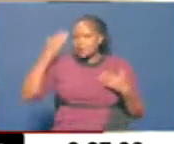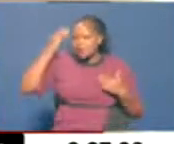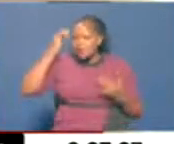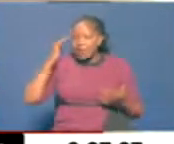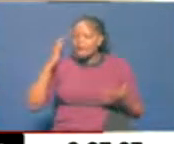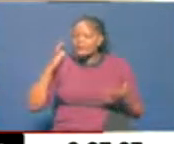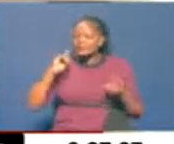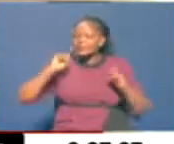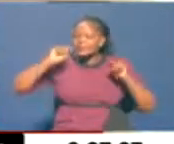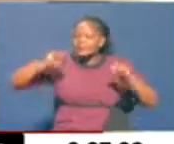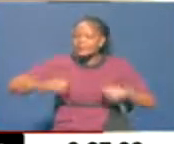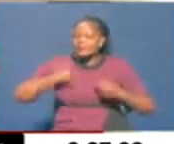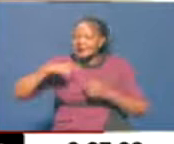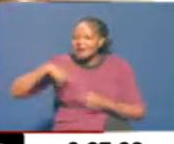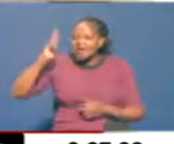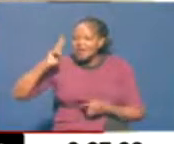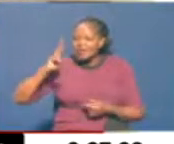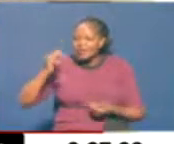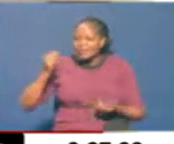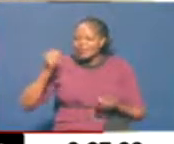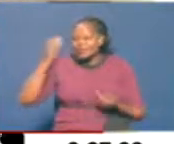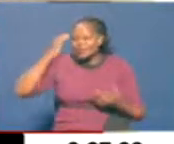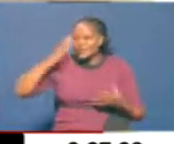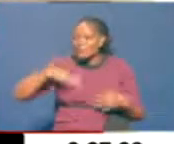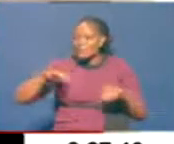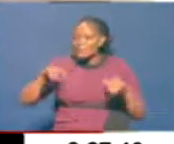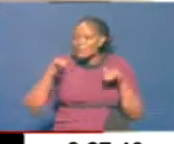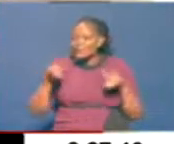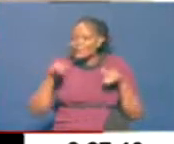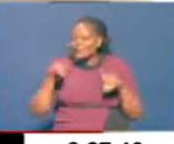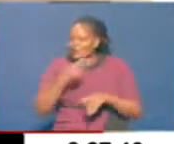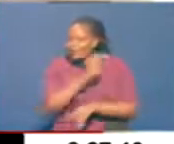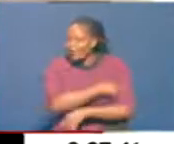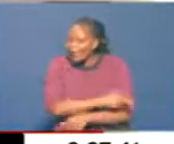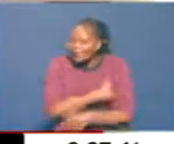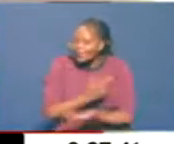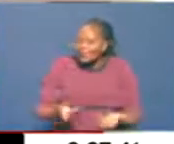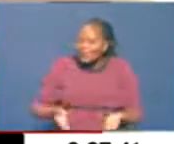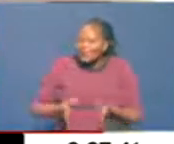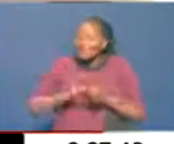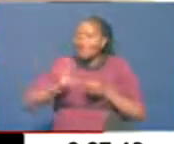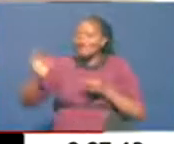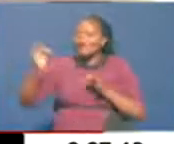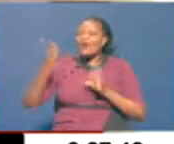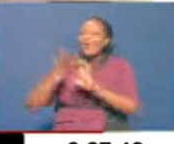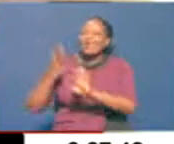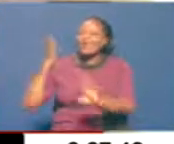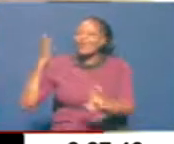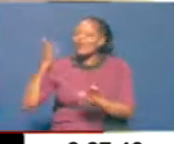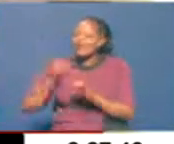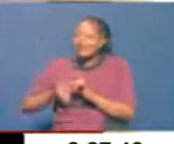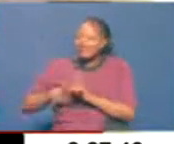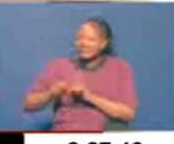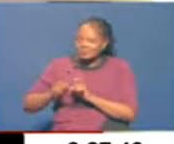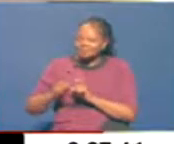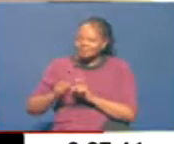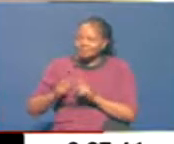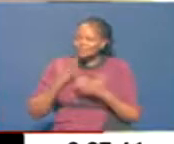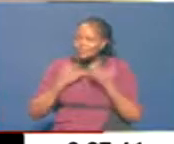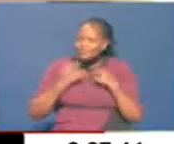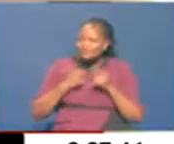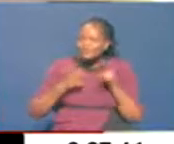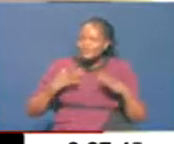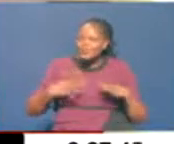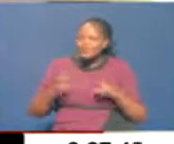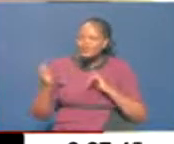demand. I'm sure you've had people waiting in clinics, in hospitals, long lines. And so there's an increasing appetite from Mwananchi to come